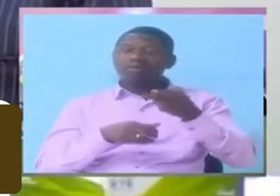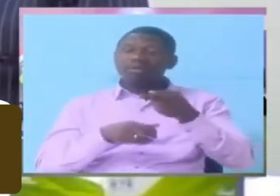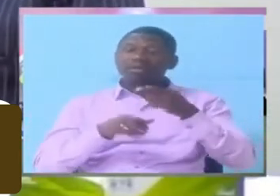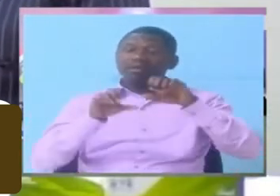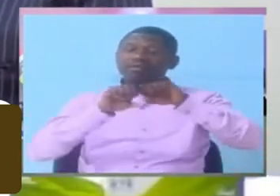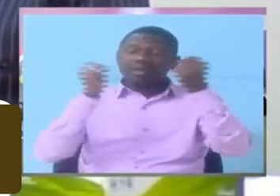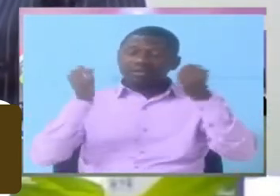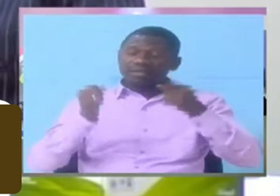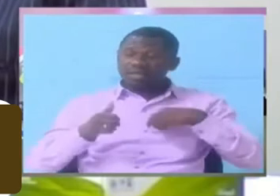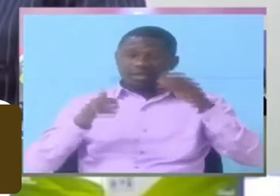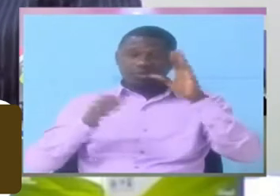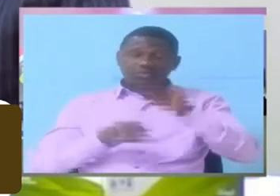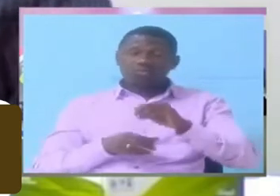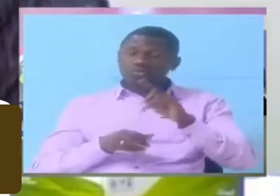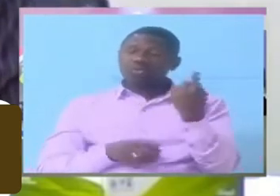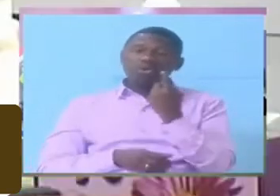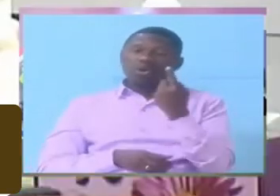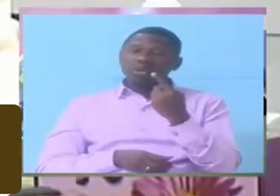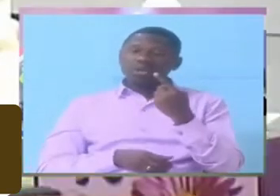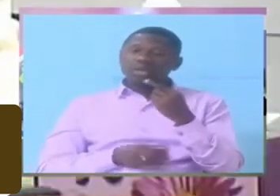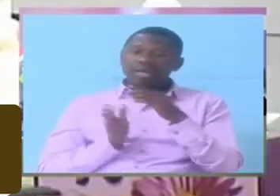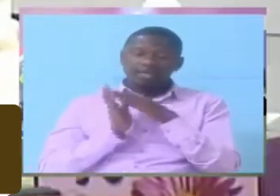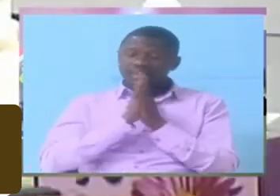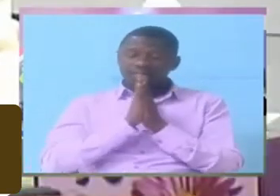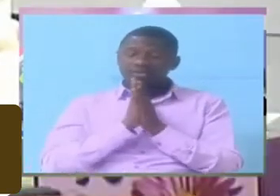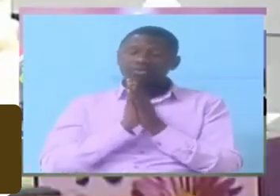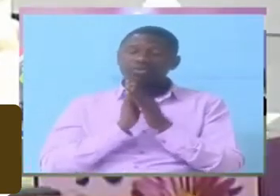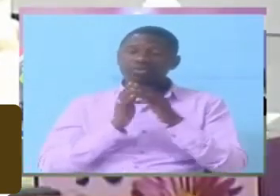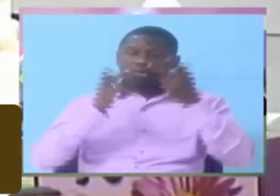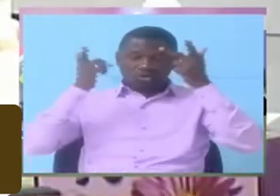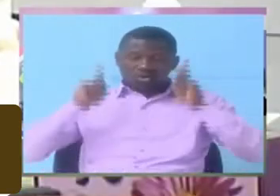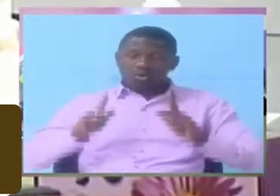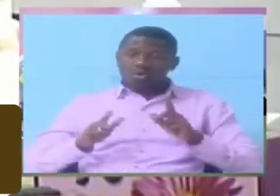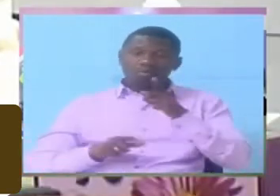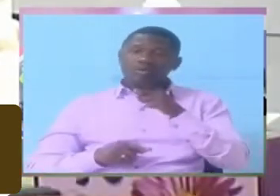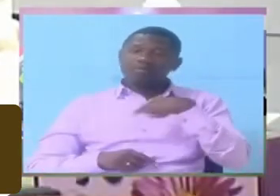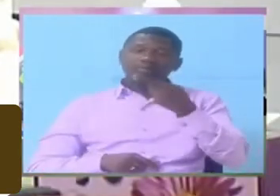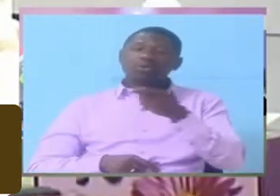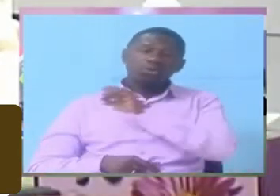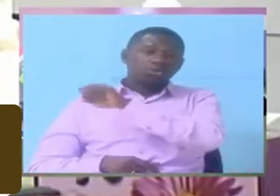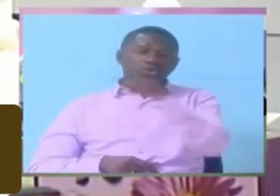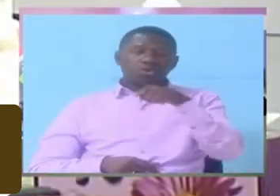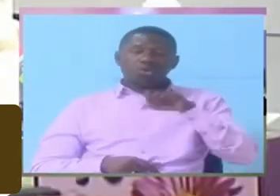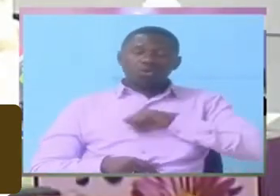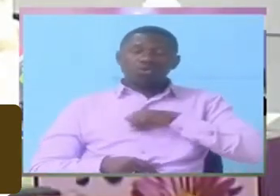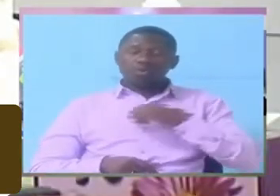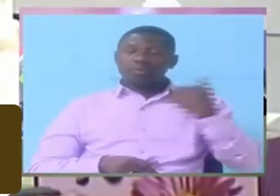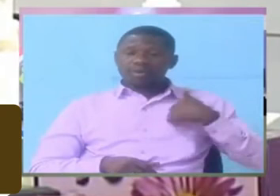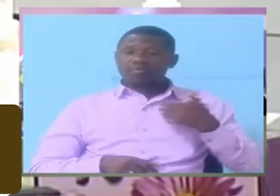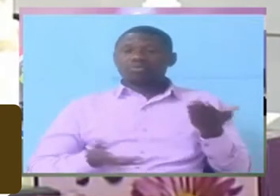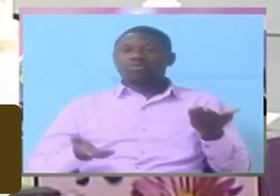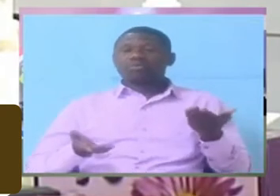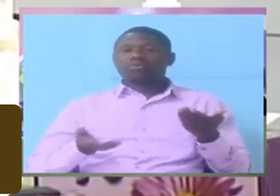the law, but against your own people? Oy sila talaban pour ka state guardol nyinke la kool kisikisi hana manke nyinde pour wala